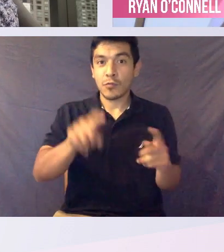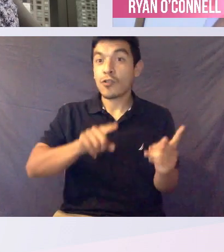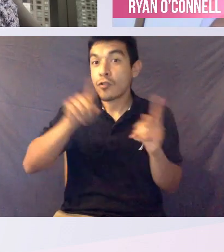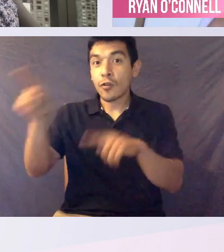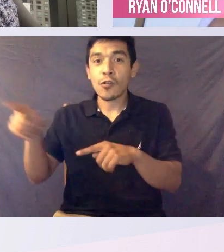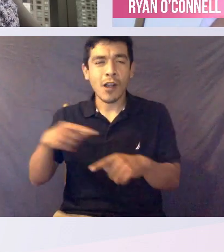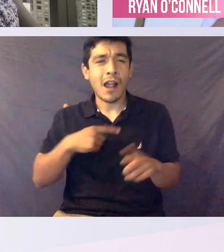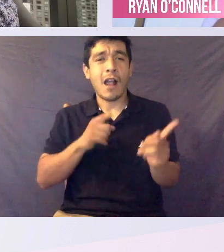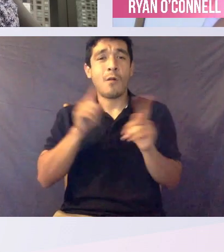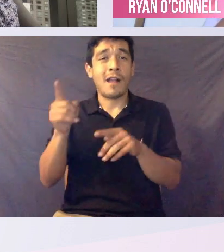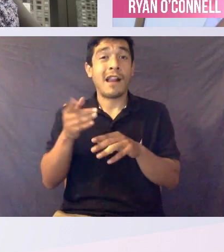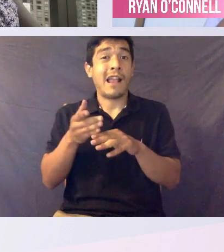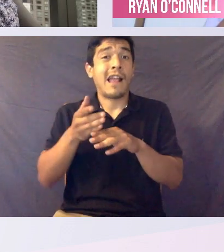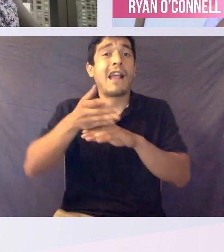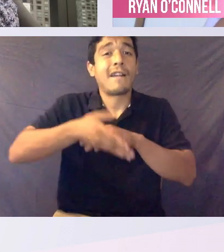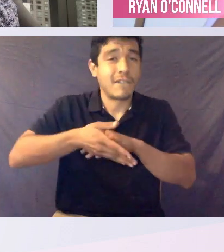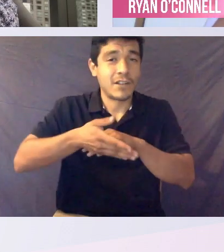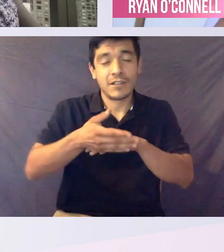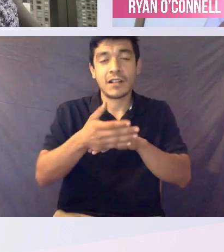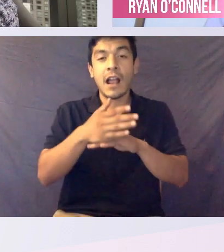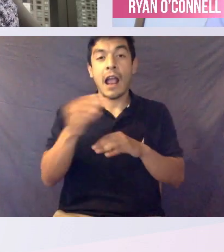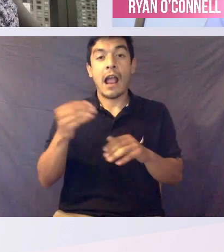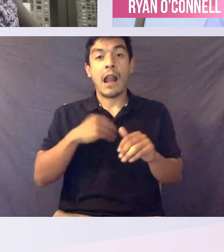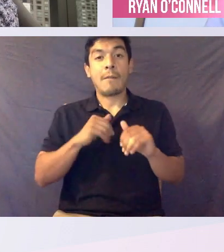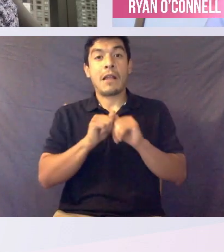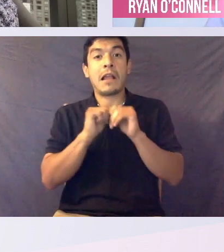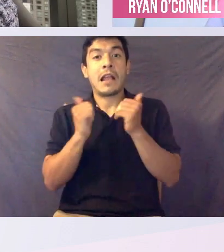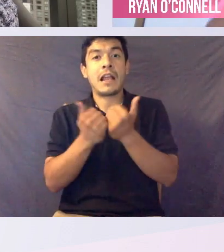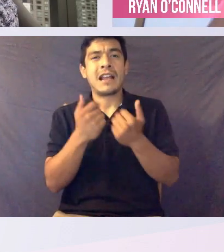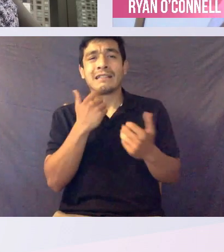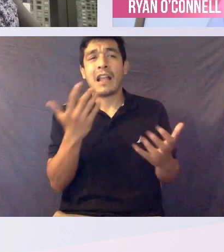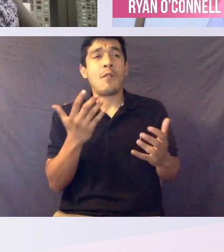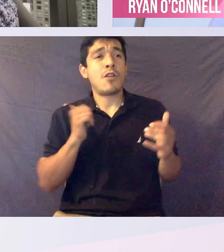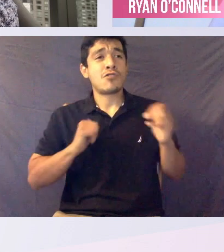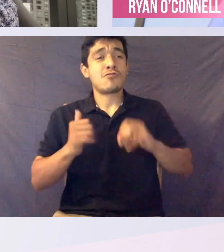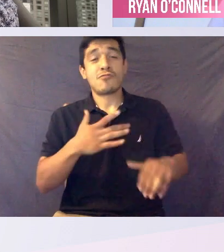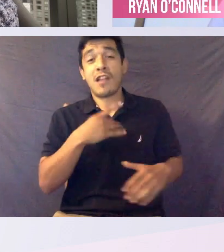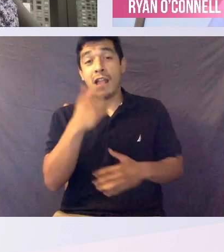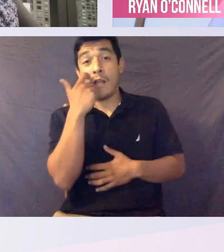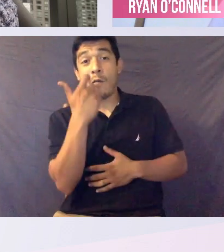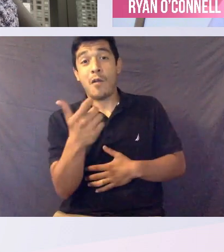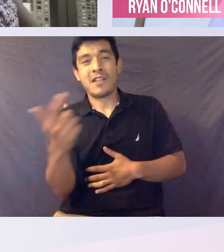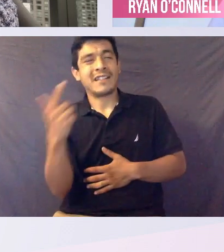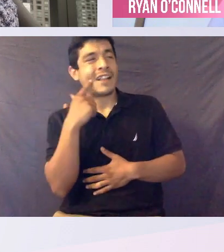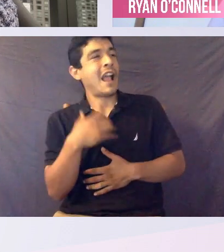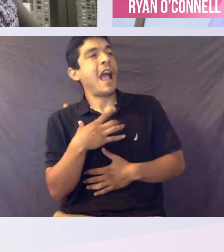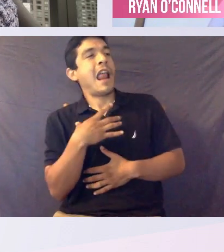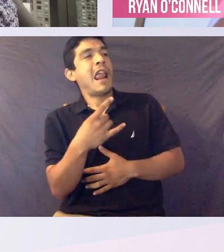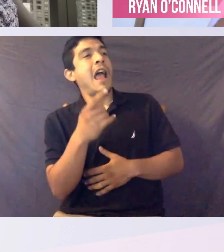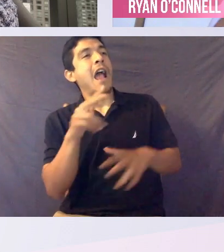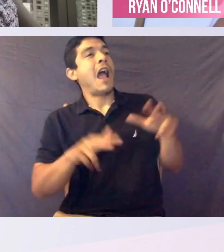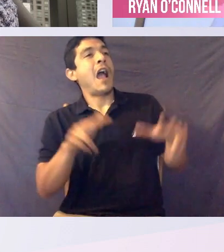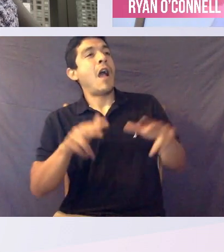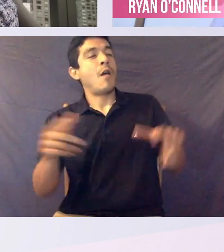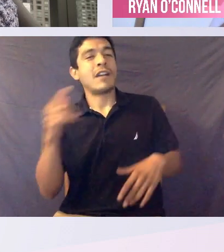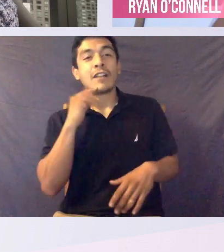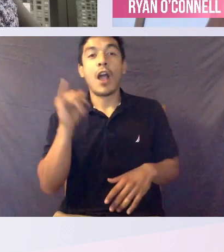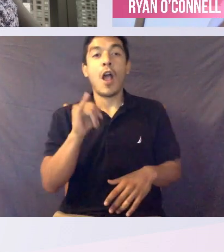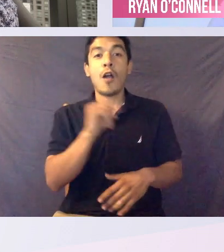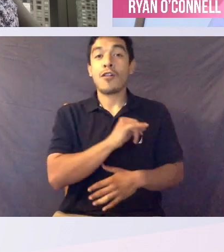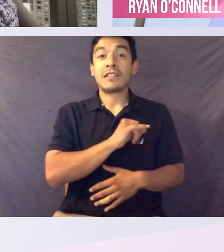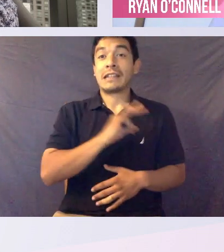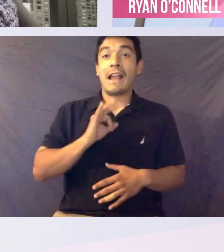after, and my agent was like, well, what shows do you like watching? And I was like, I really like that show Awkward on MTV. He's like, oh, it's staffing right now. I